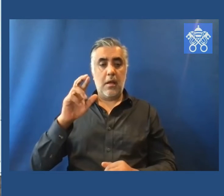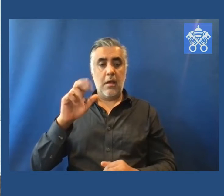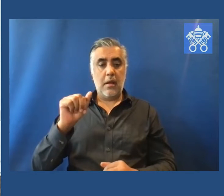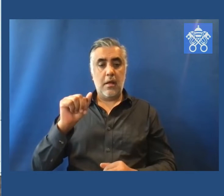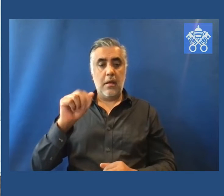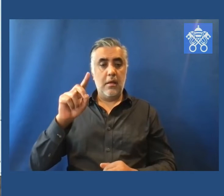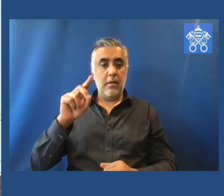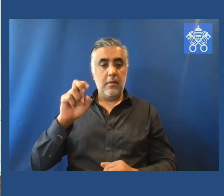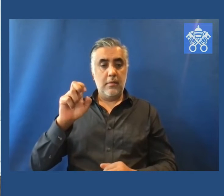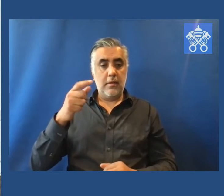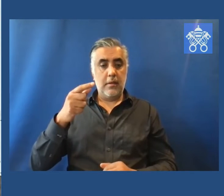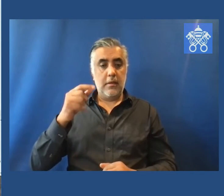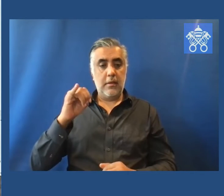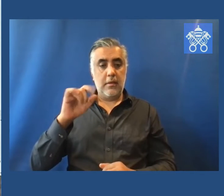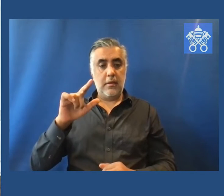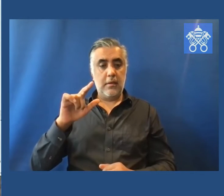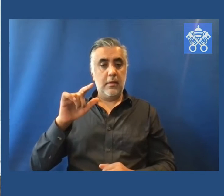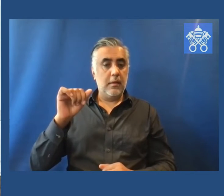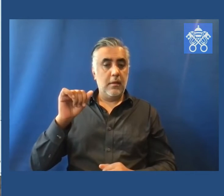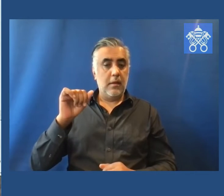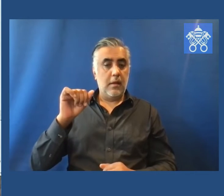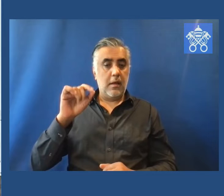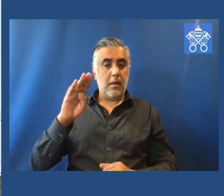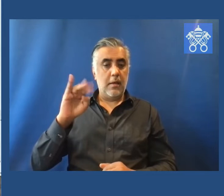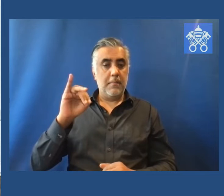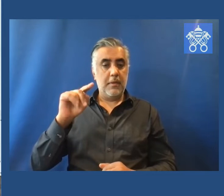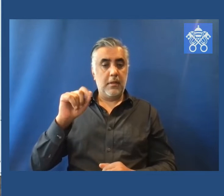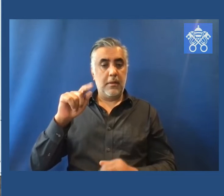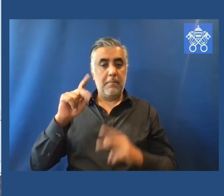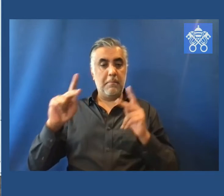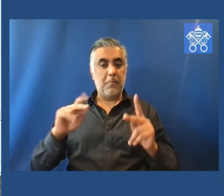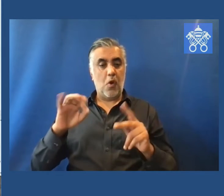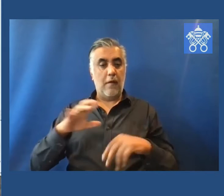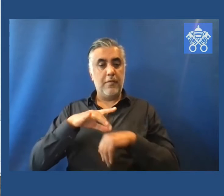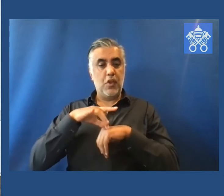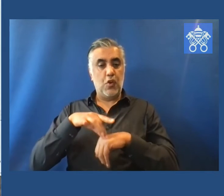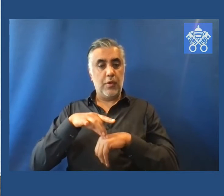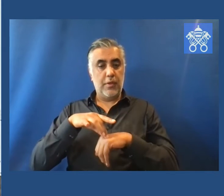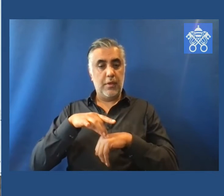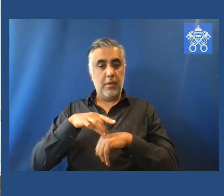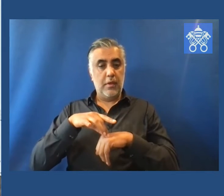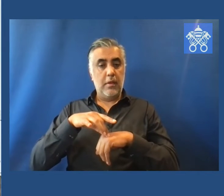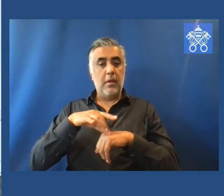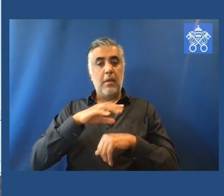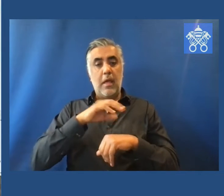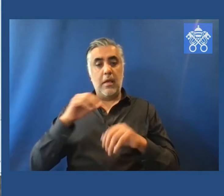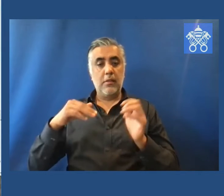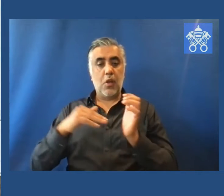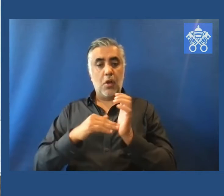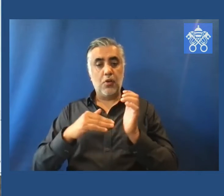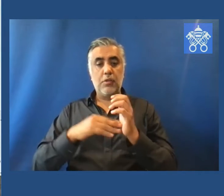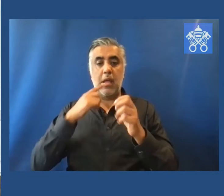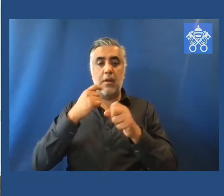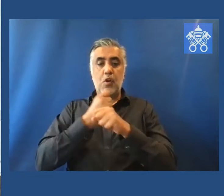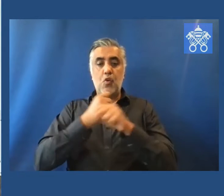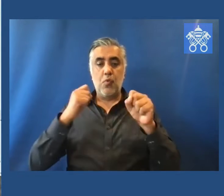And the international group of Agora, the peoples of the earth, and